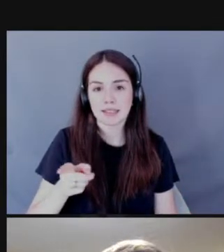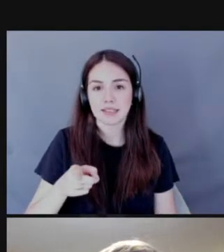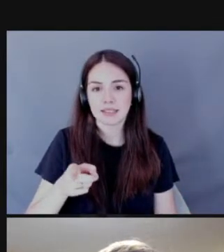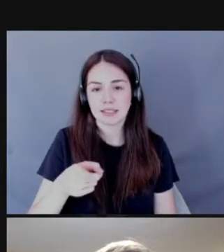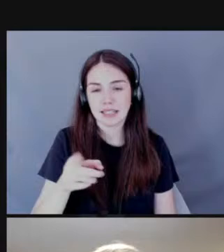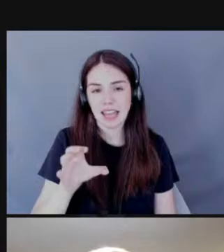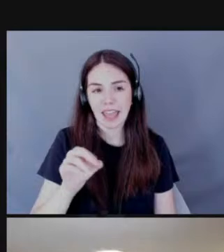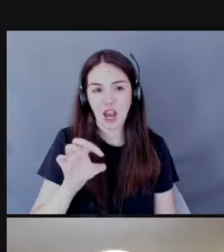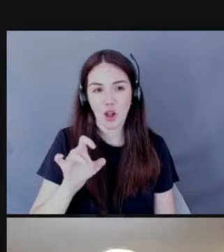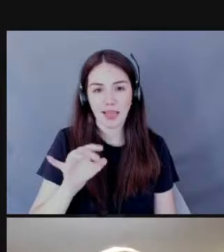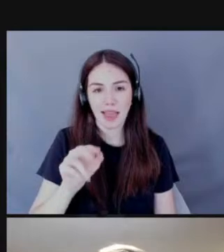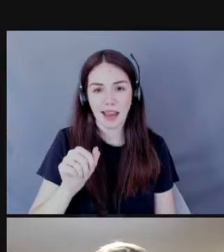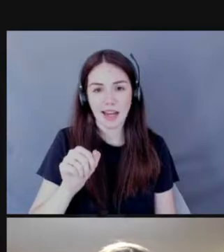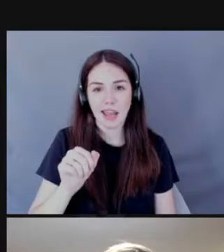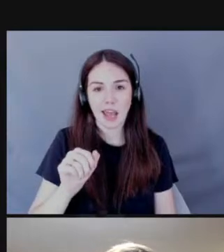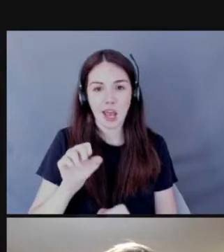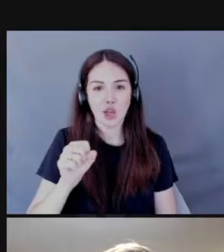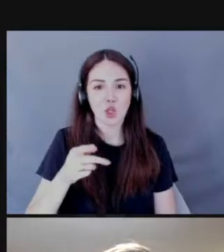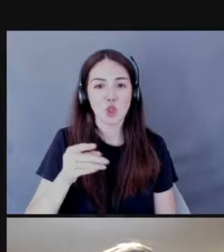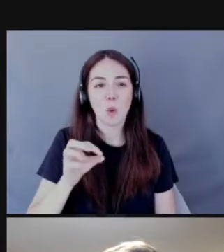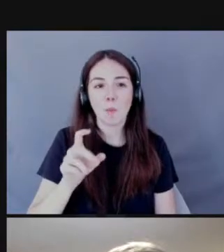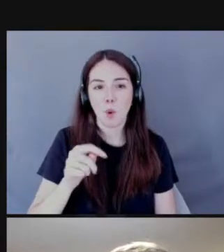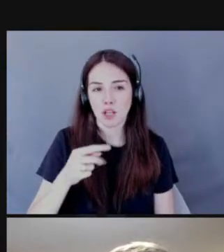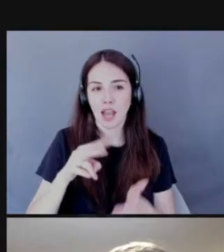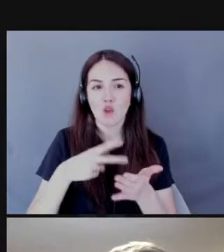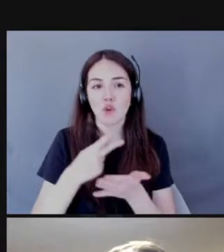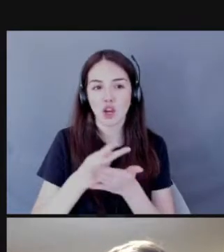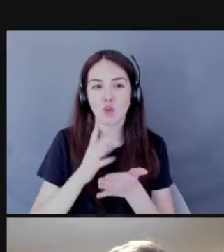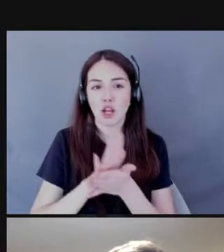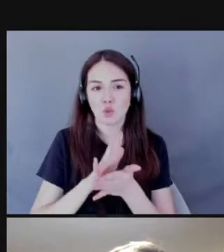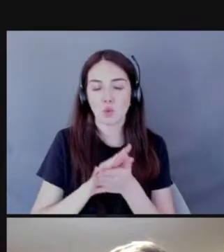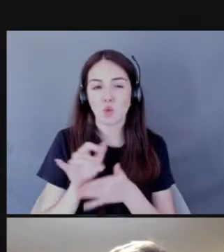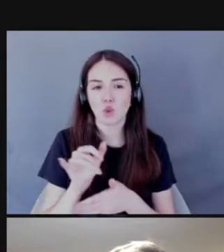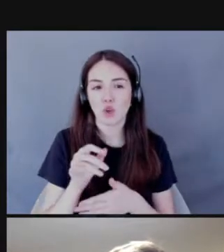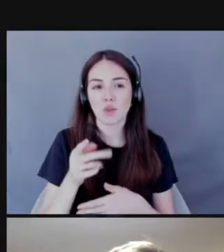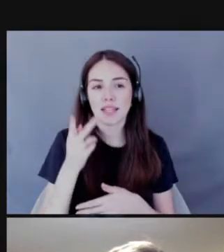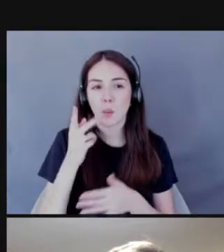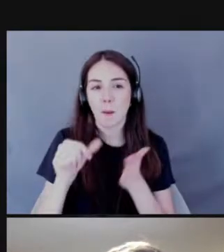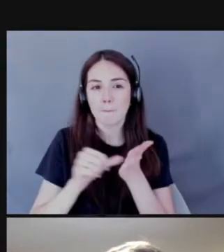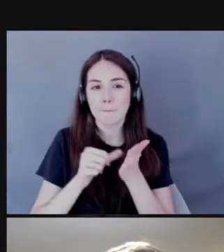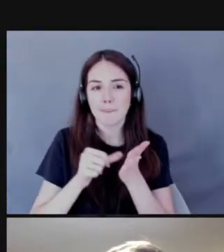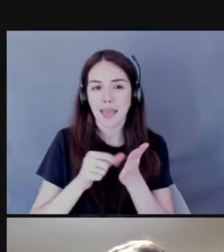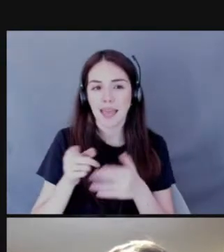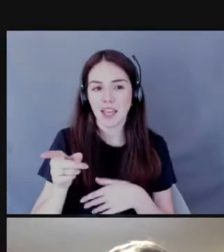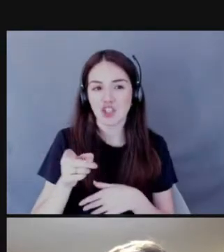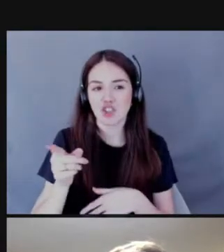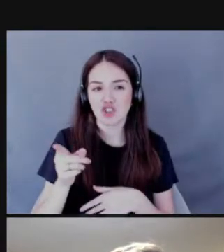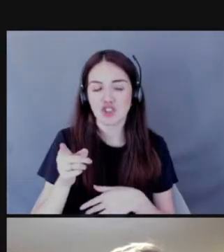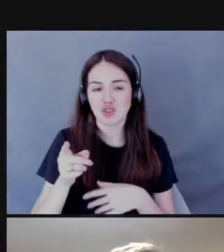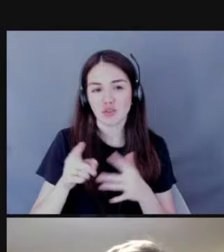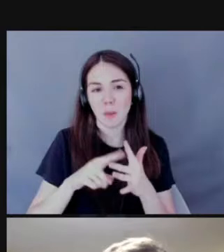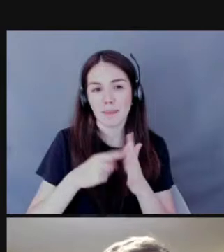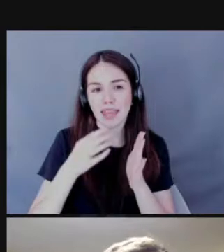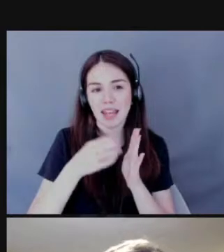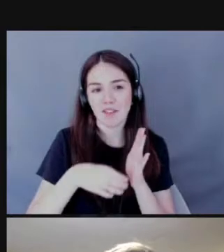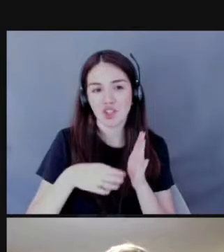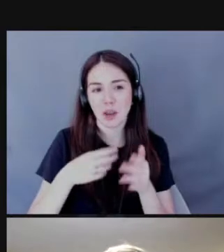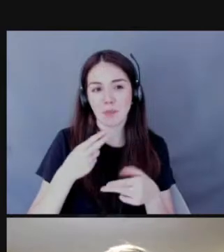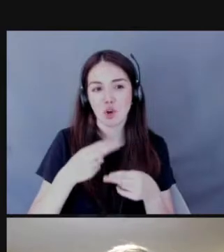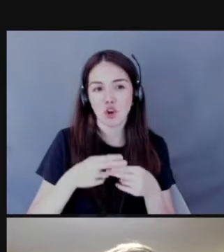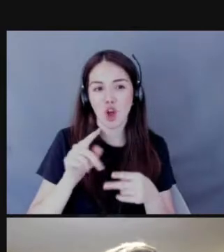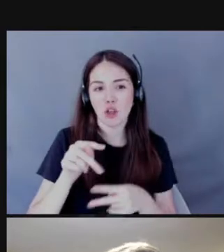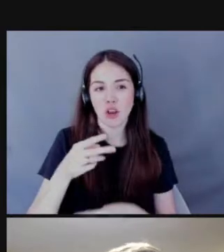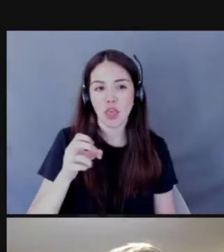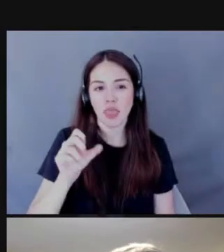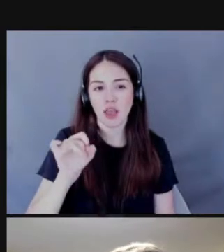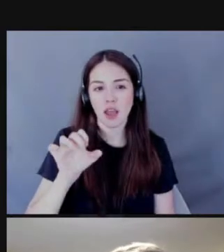school as well. And you can see a page out of that book called, that's the beginning of a chapter called The Sea Serpent.